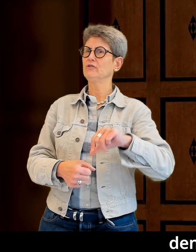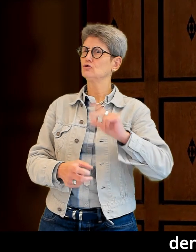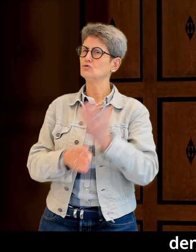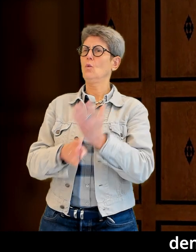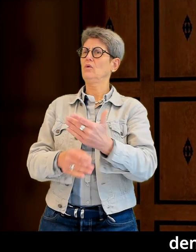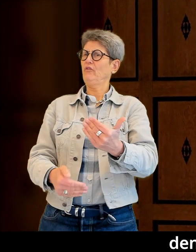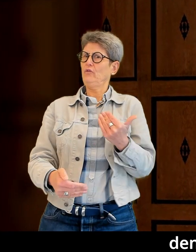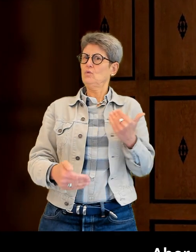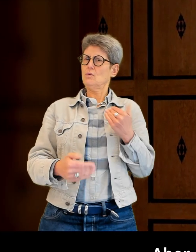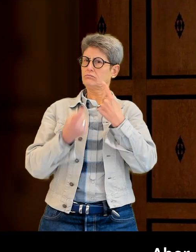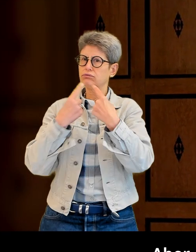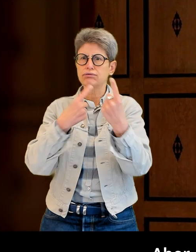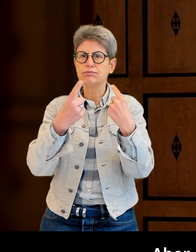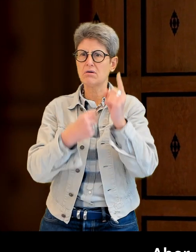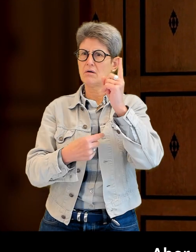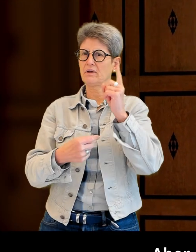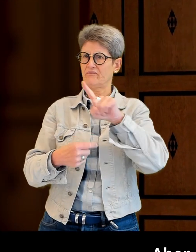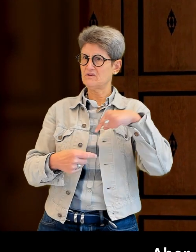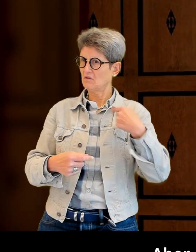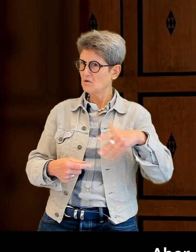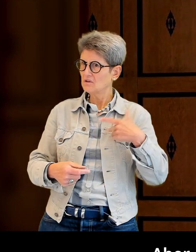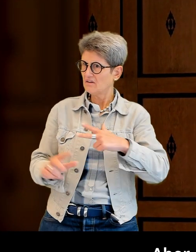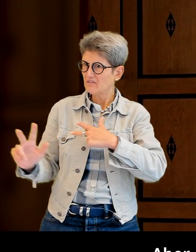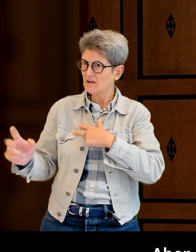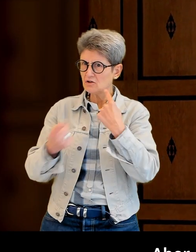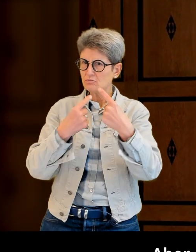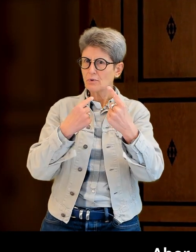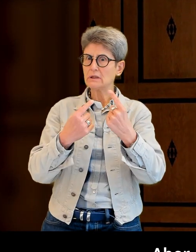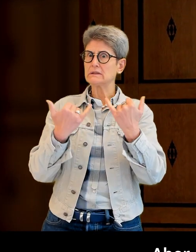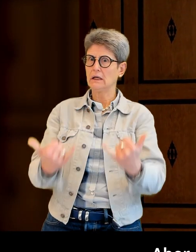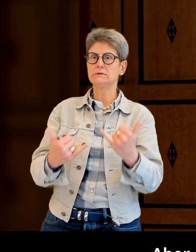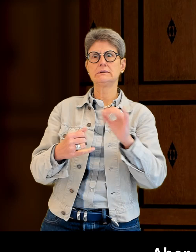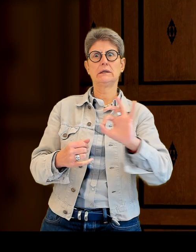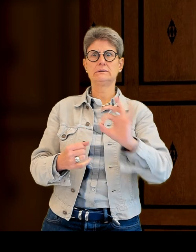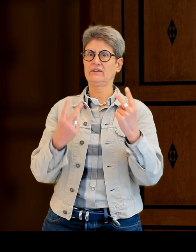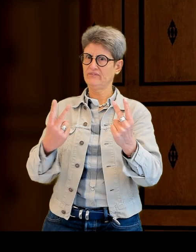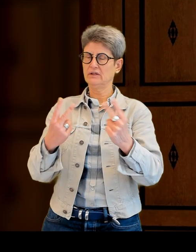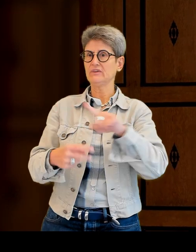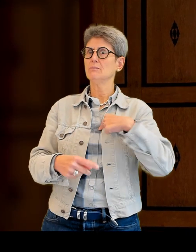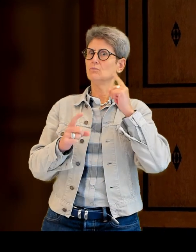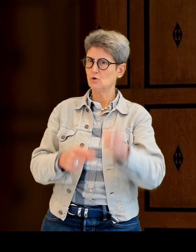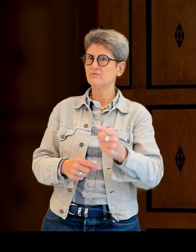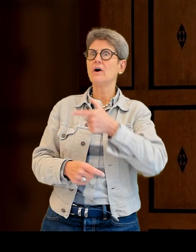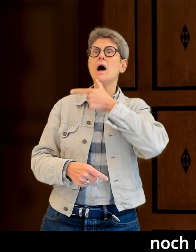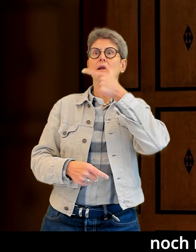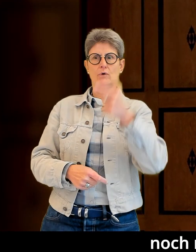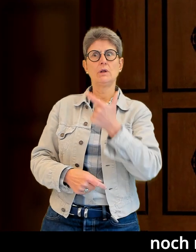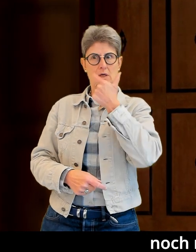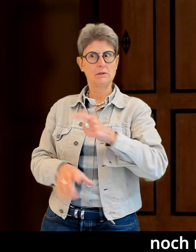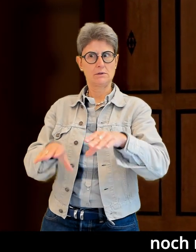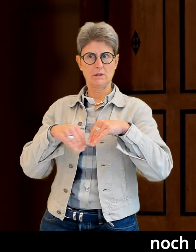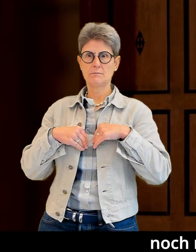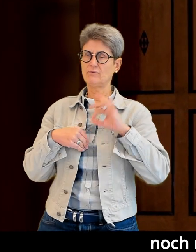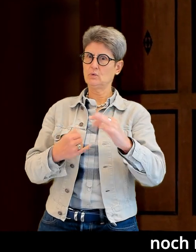today. But because we have not done yet so in an adequate way, we are all the more obliged to live